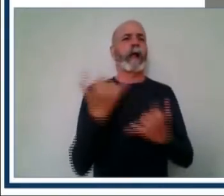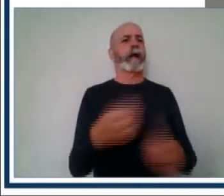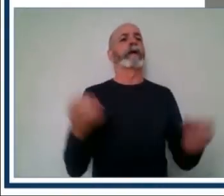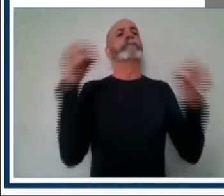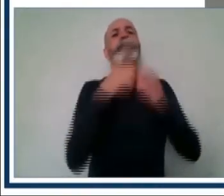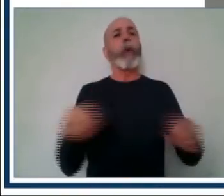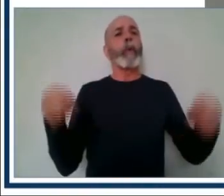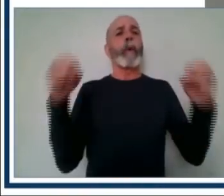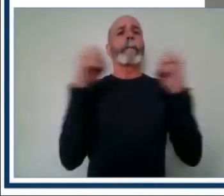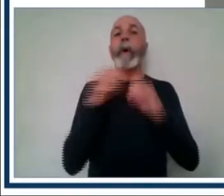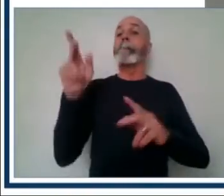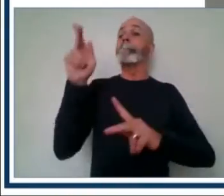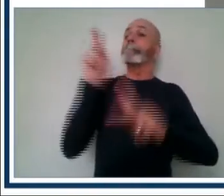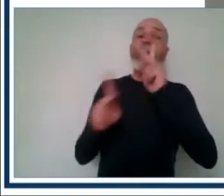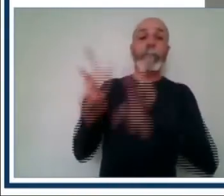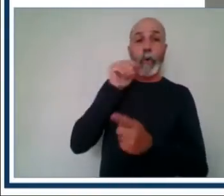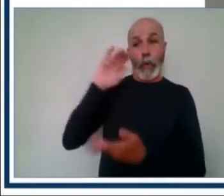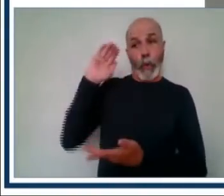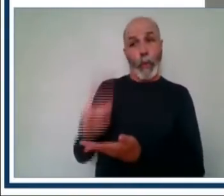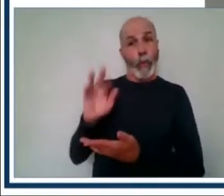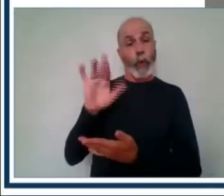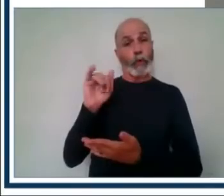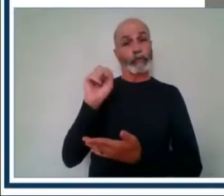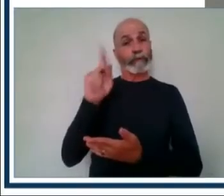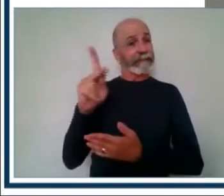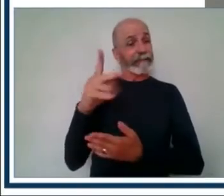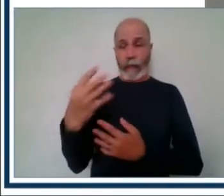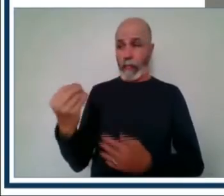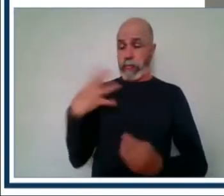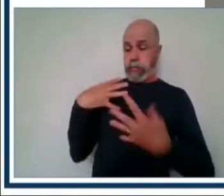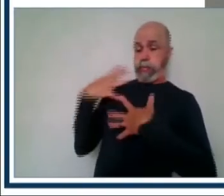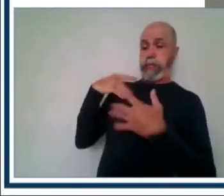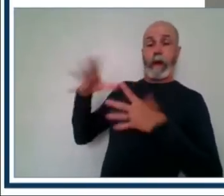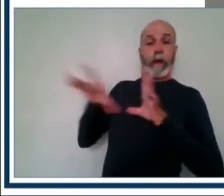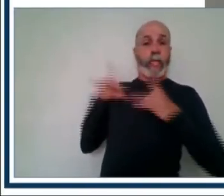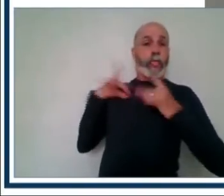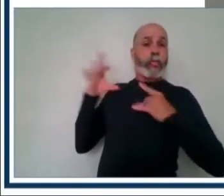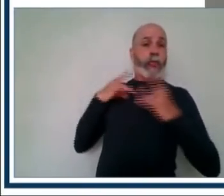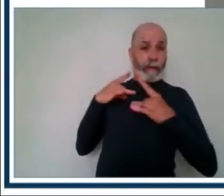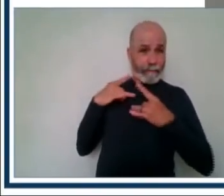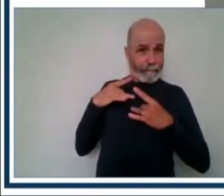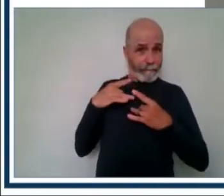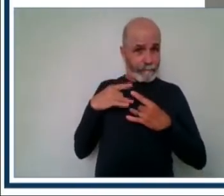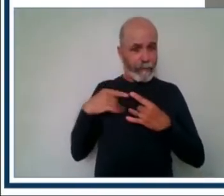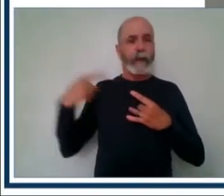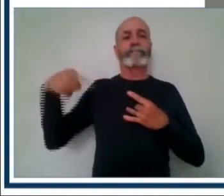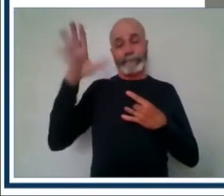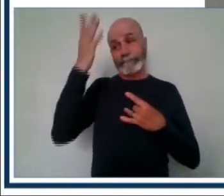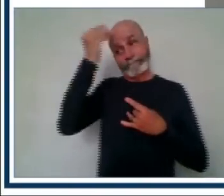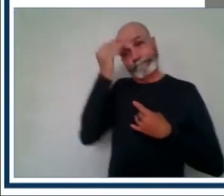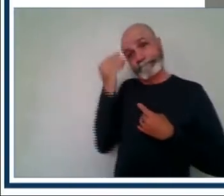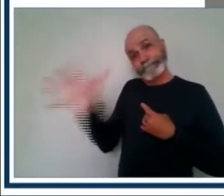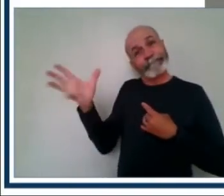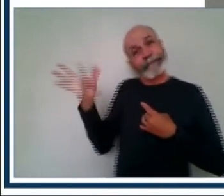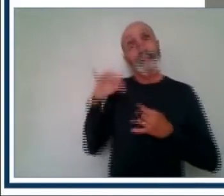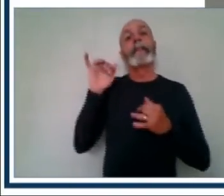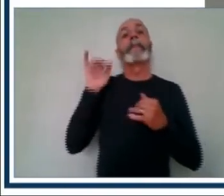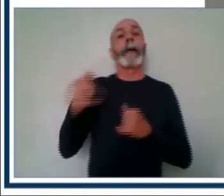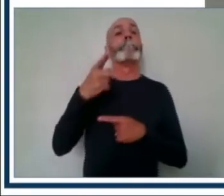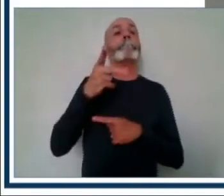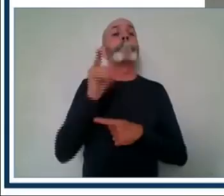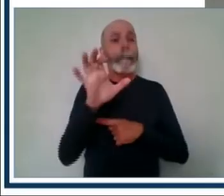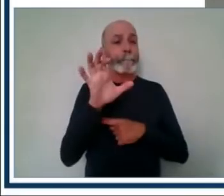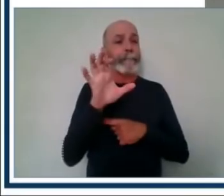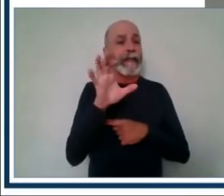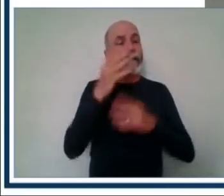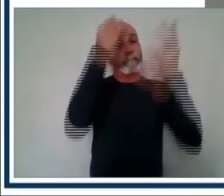risk exposures in the Halifax area and have been notified through a public notification process that they need